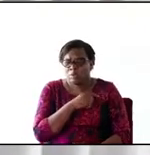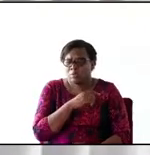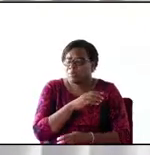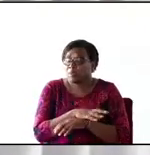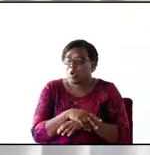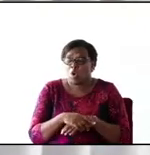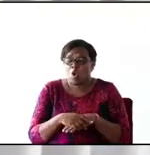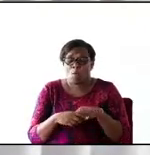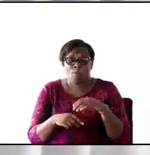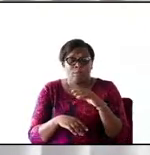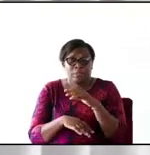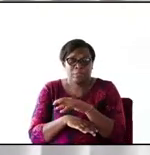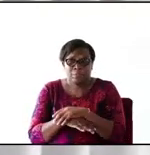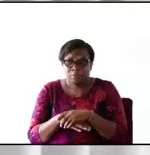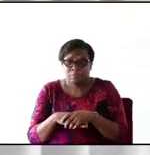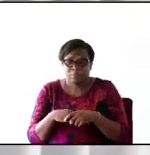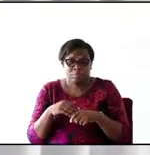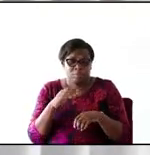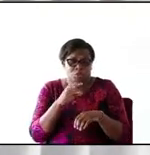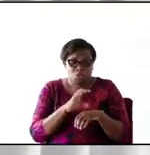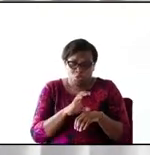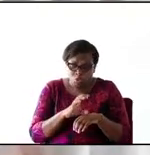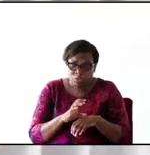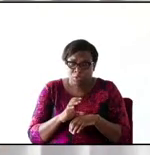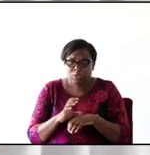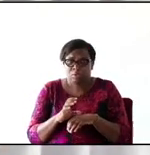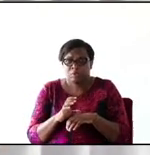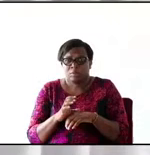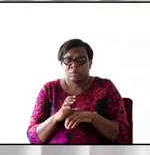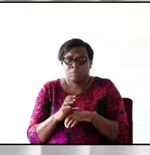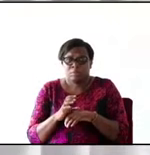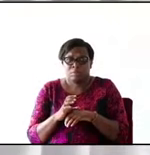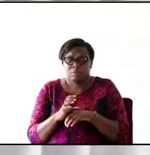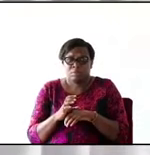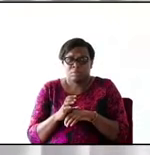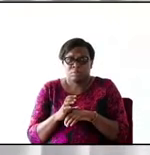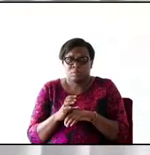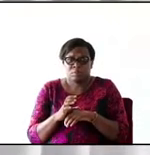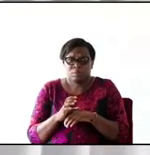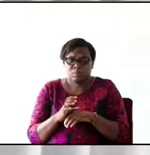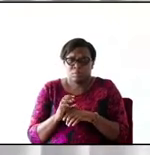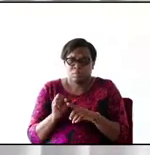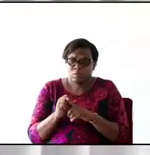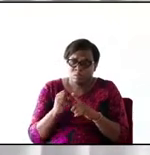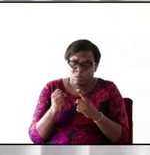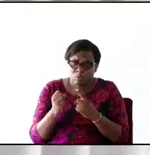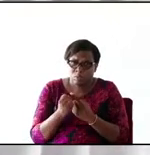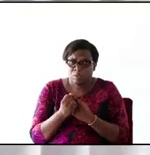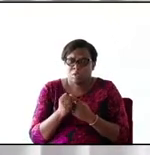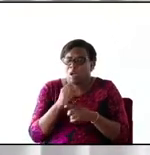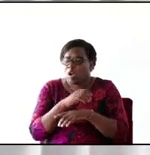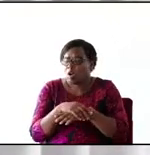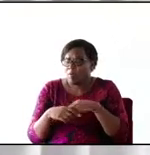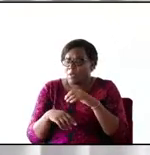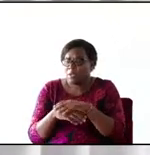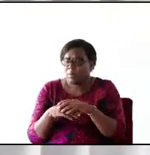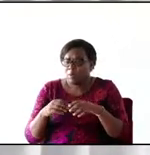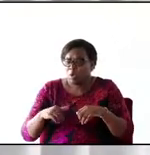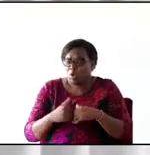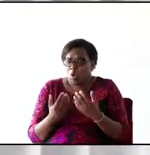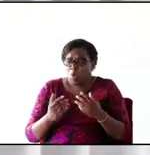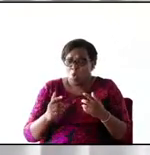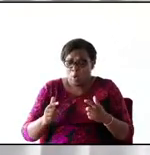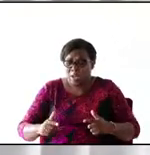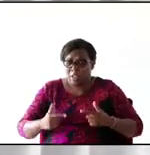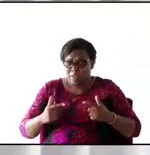in our churches, in our facilities, so comfortable in our way of living. But are you